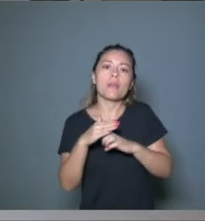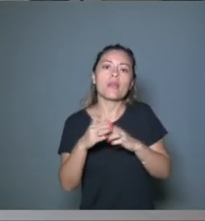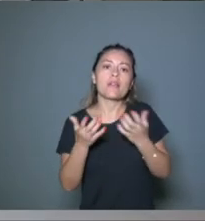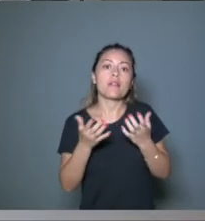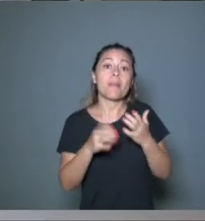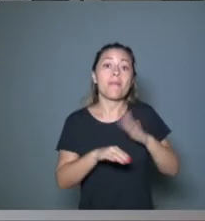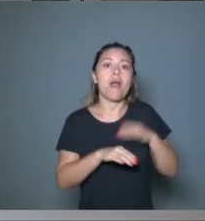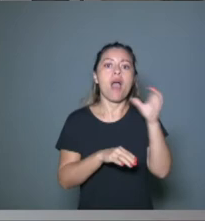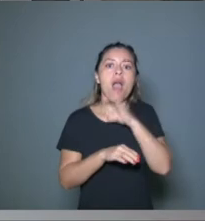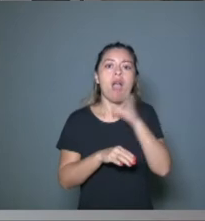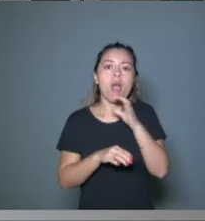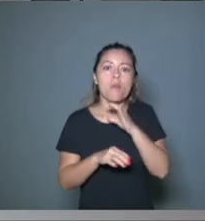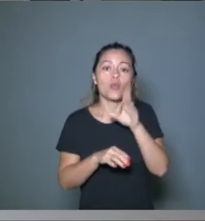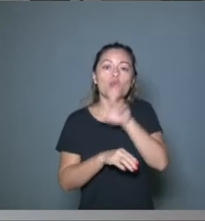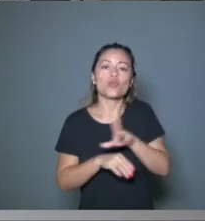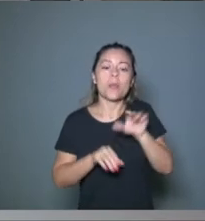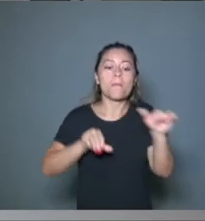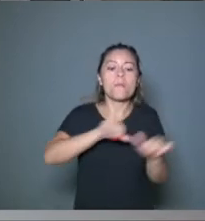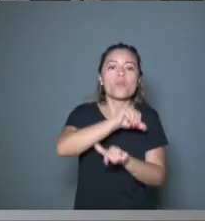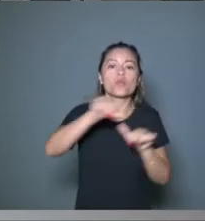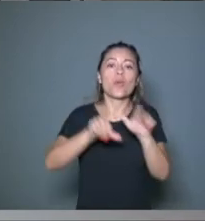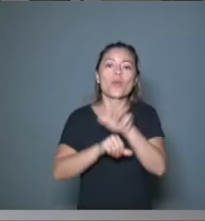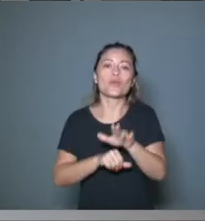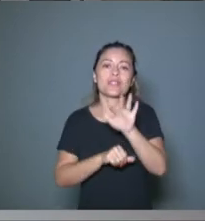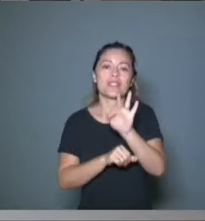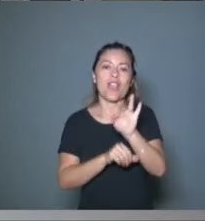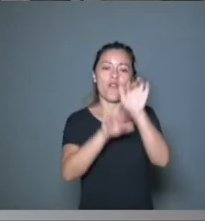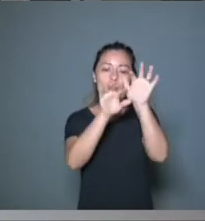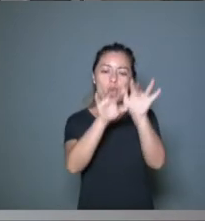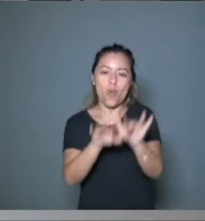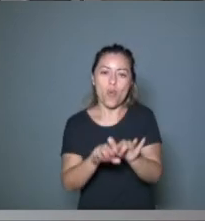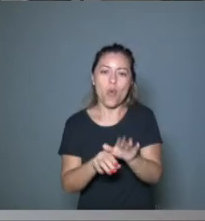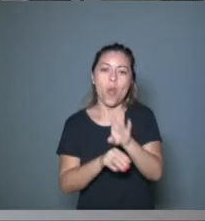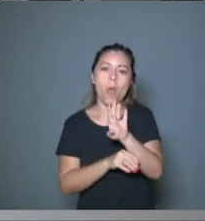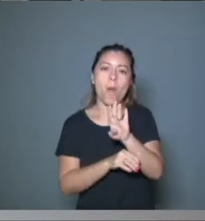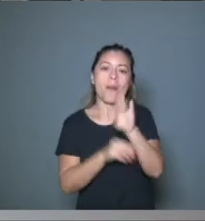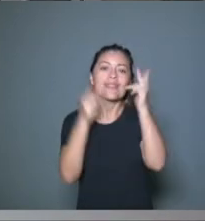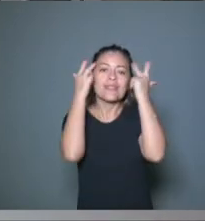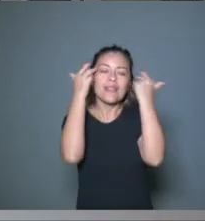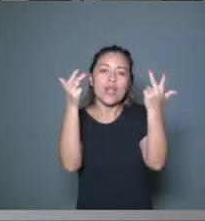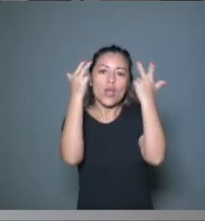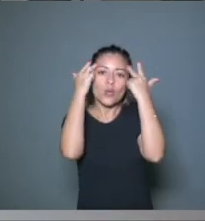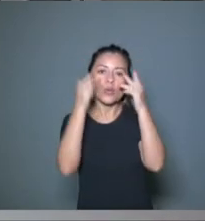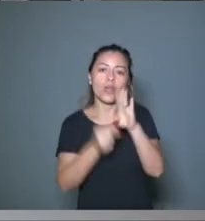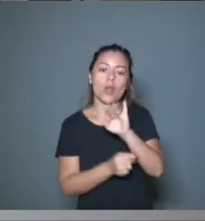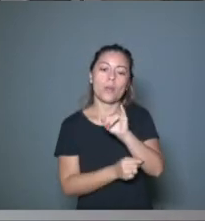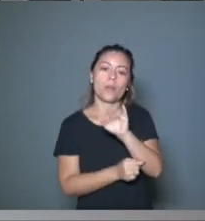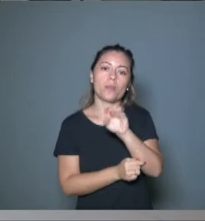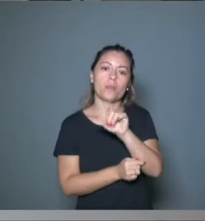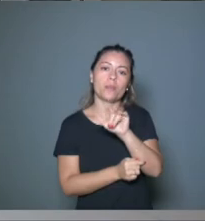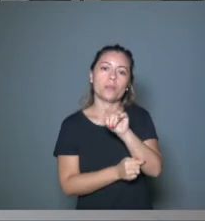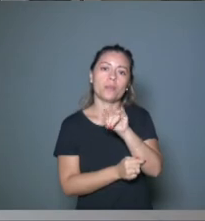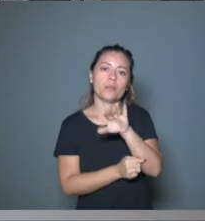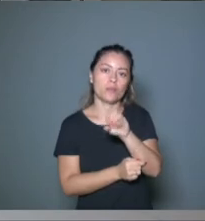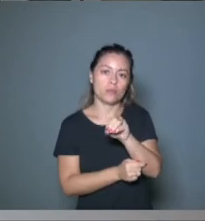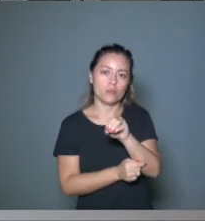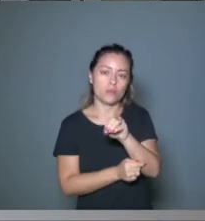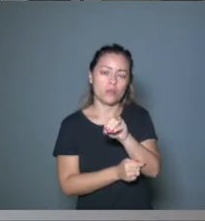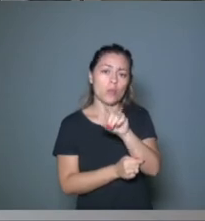What do you think regarding the use of biologic fertilizers? Would that help